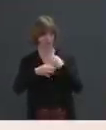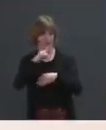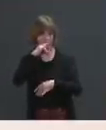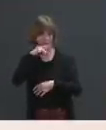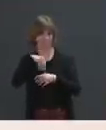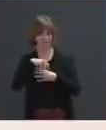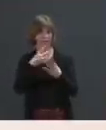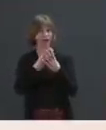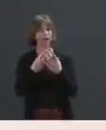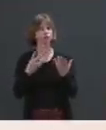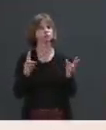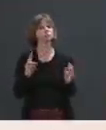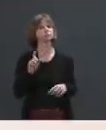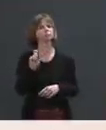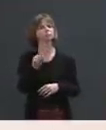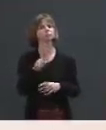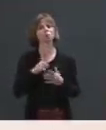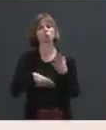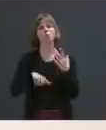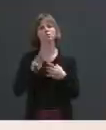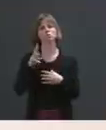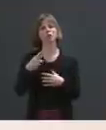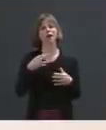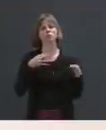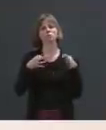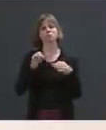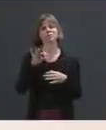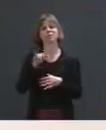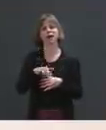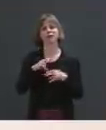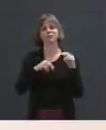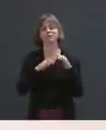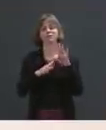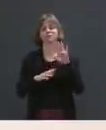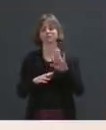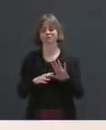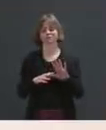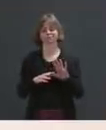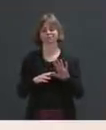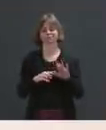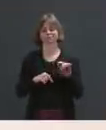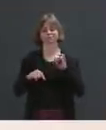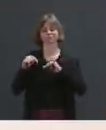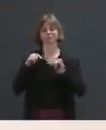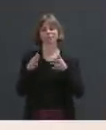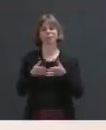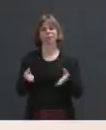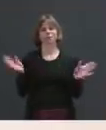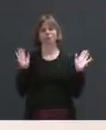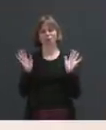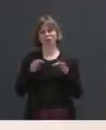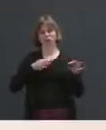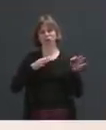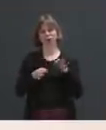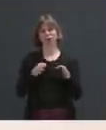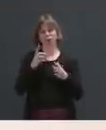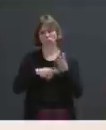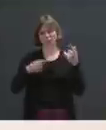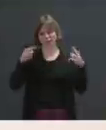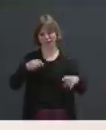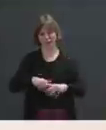House's description of this facility? Well, let me give a broader description of what's happening here. We have a number